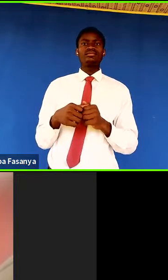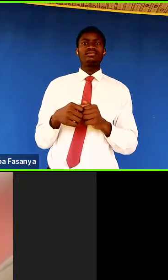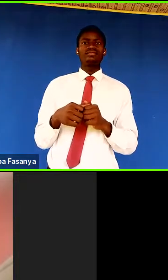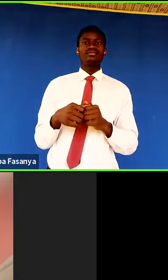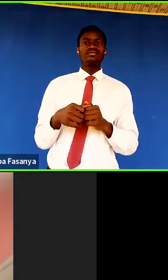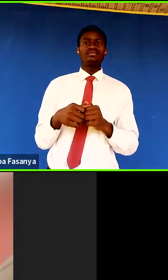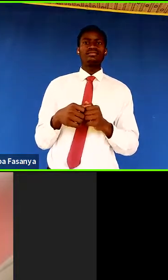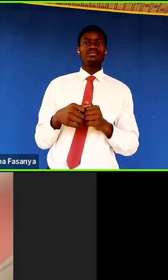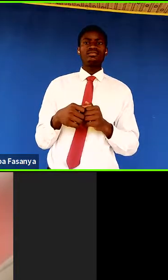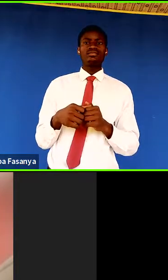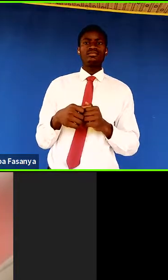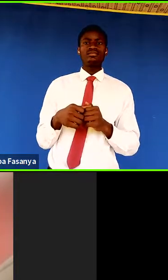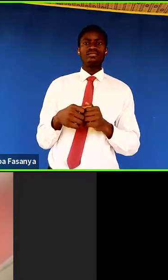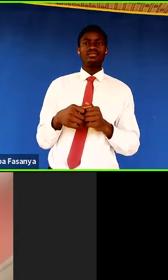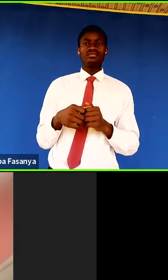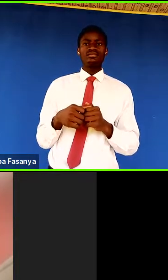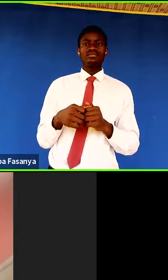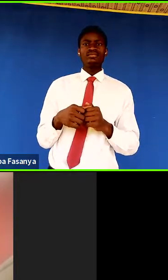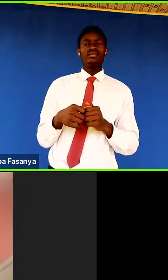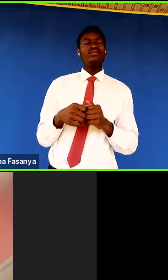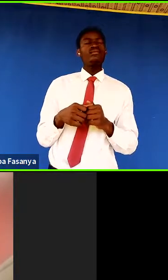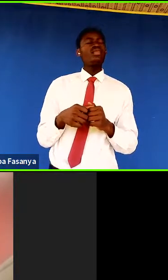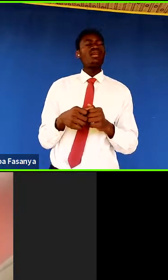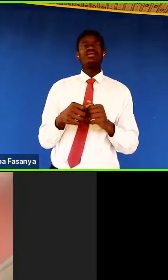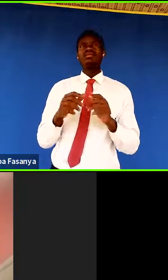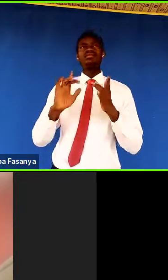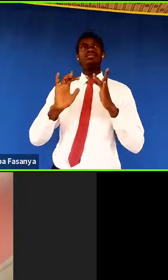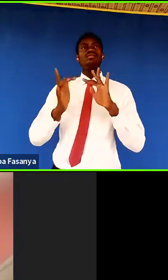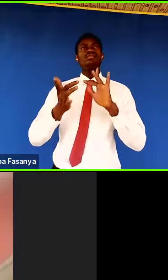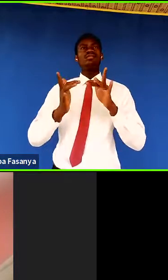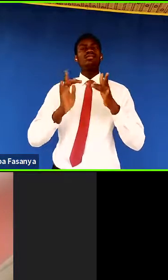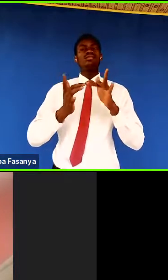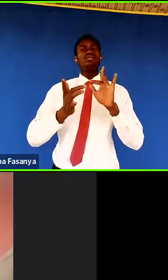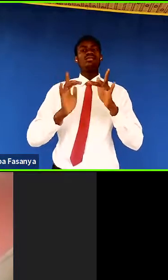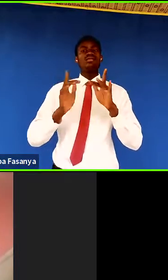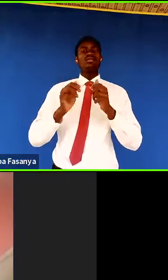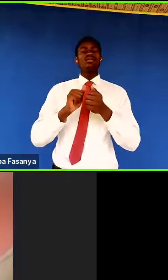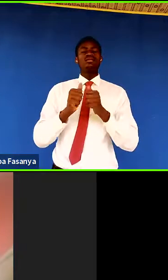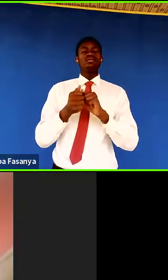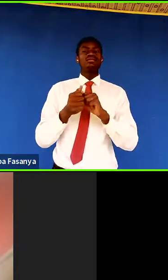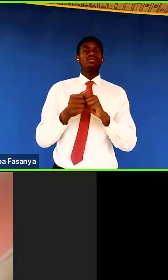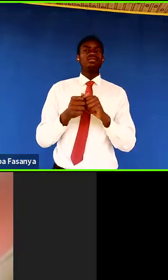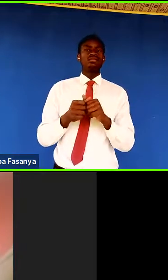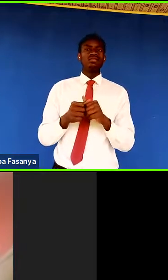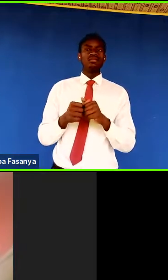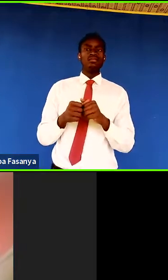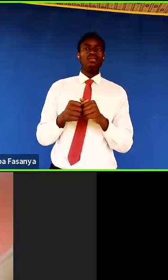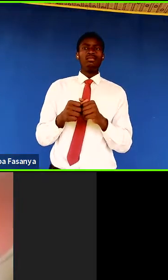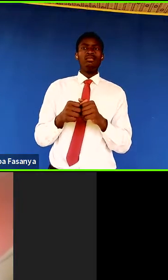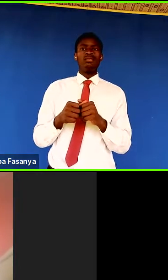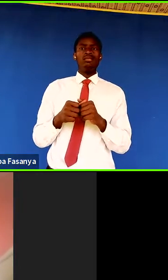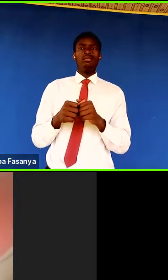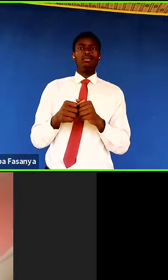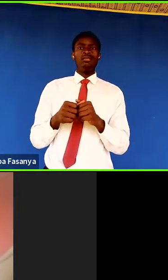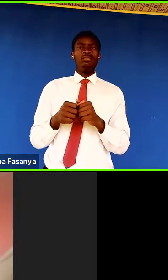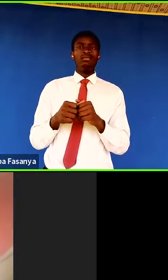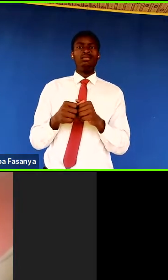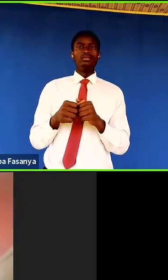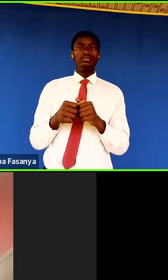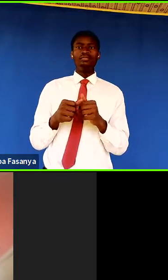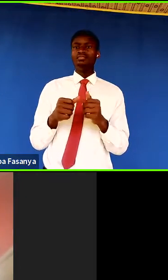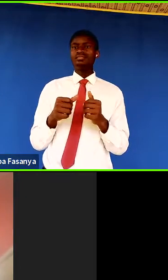Dr. J, we're not hearing you. The network. All having level balance, the review must be receptive at that time.